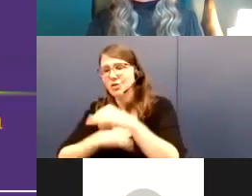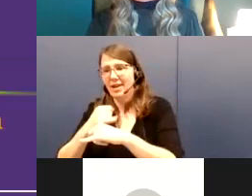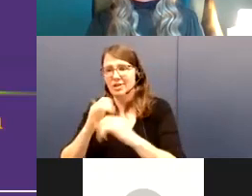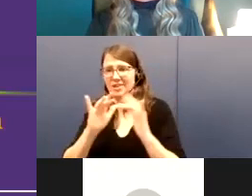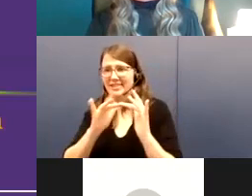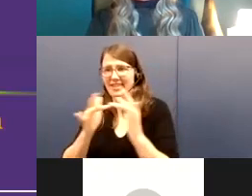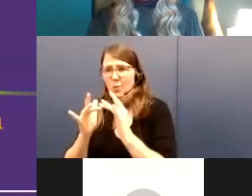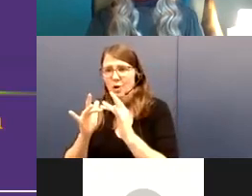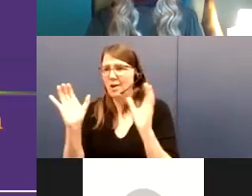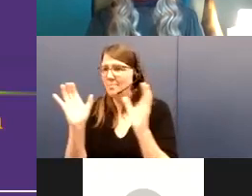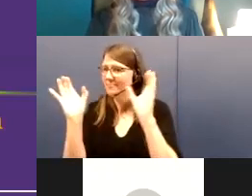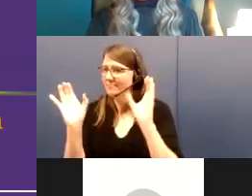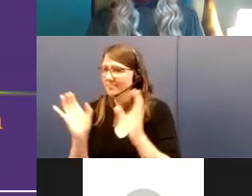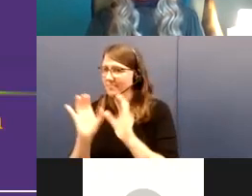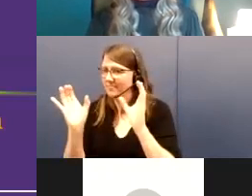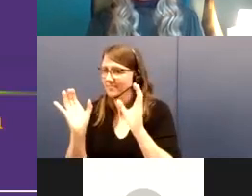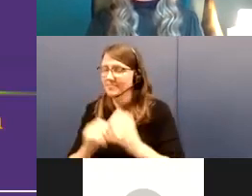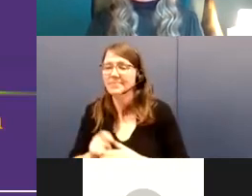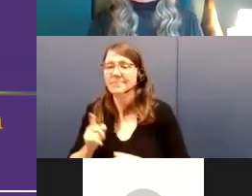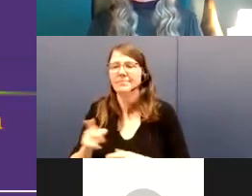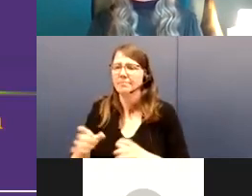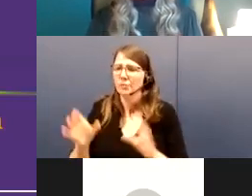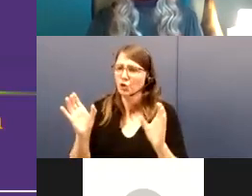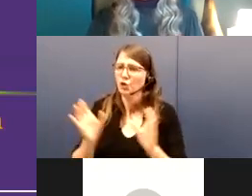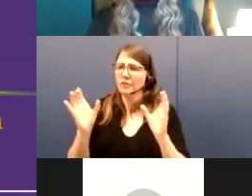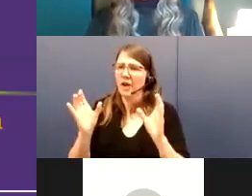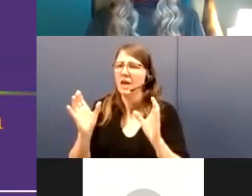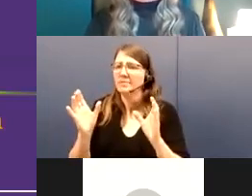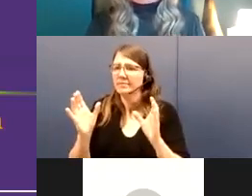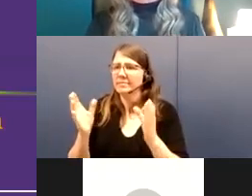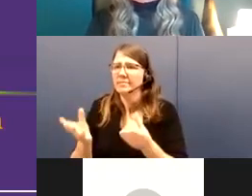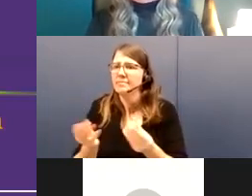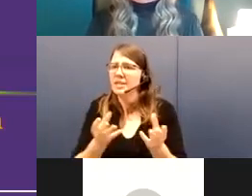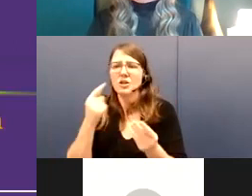a certified specialist in family mediation, receiving her